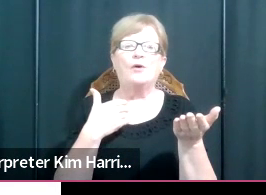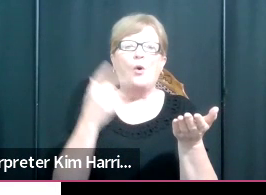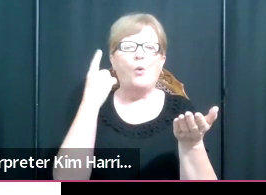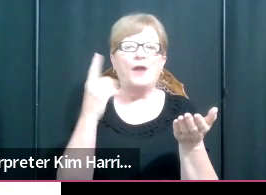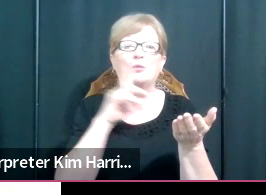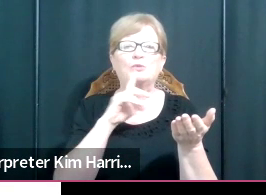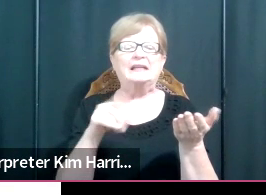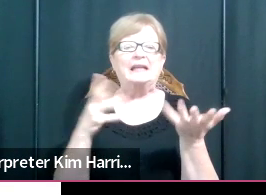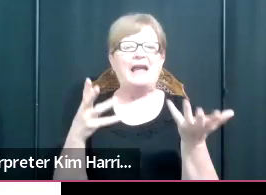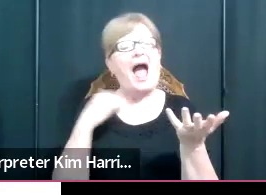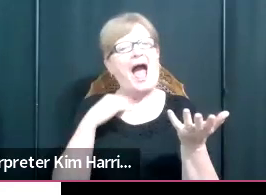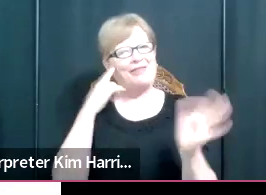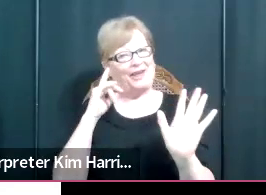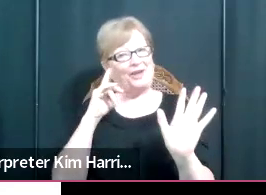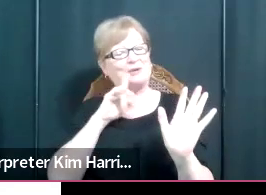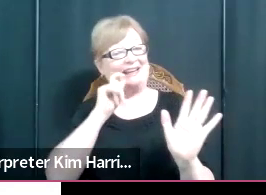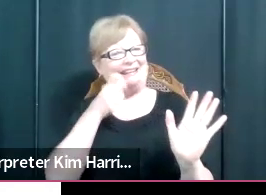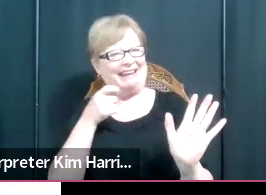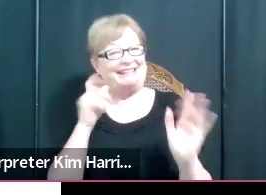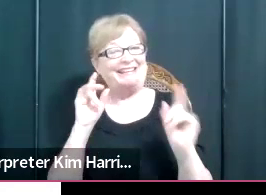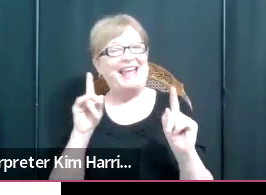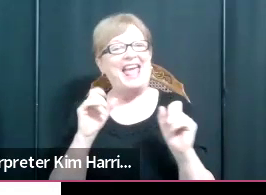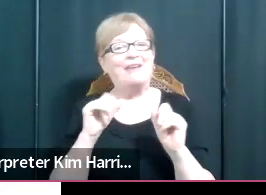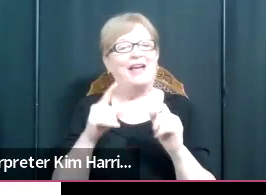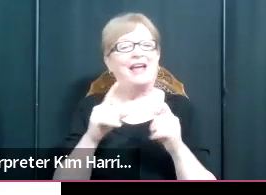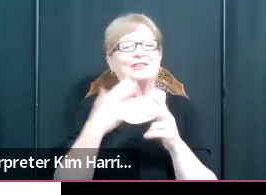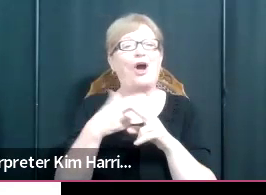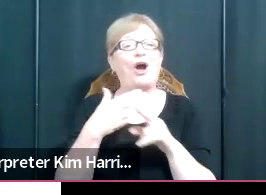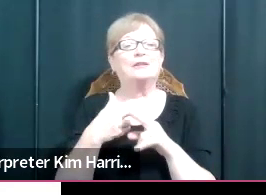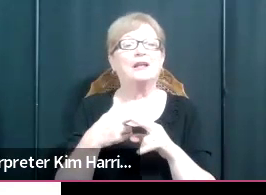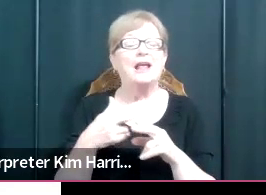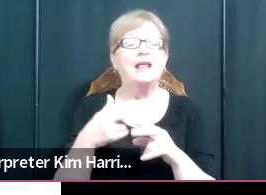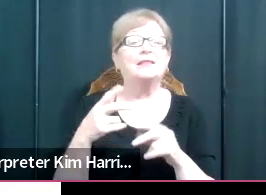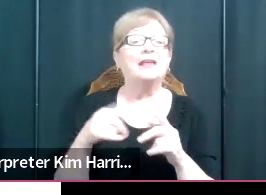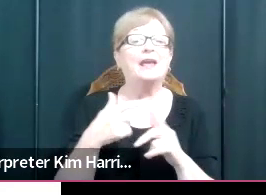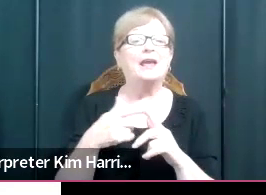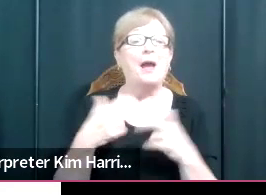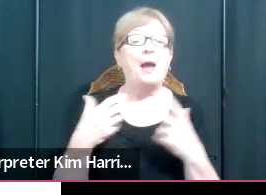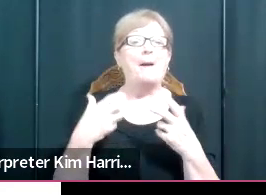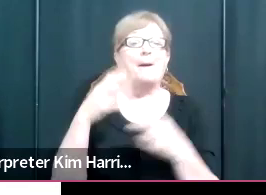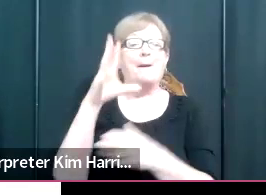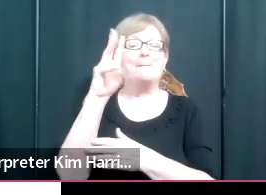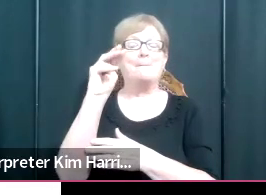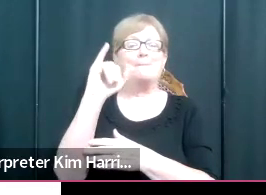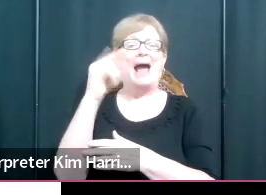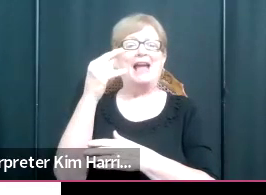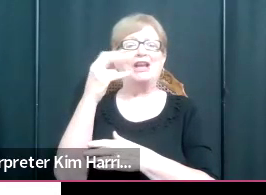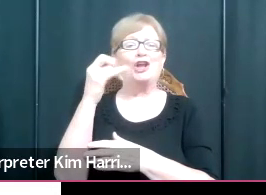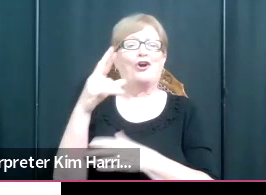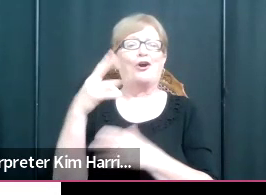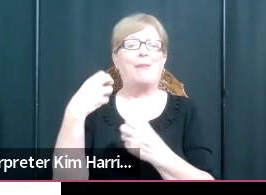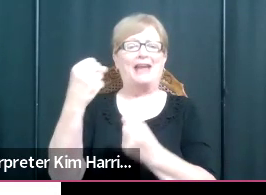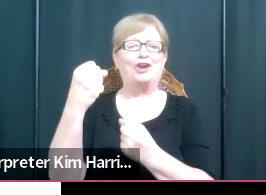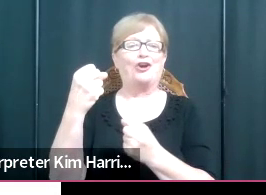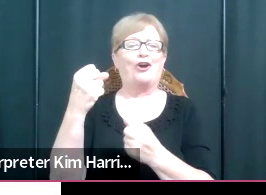really neat things that we have is the Mightier app. And what the Mightier app is it comes